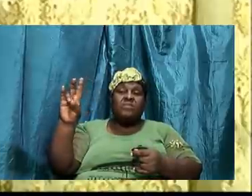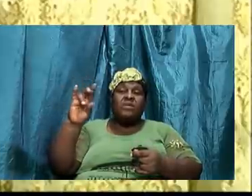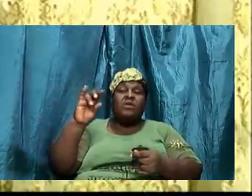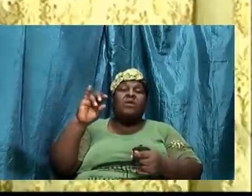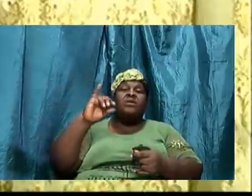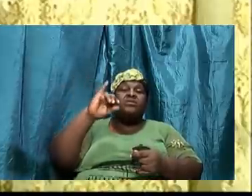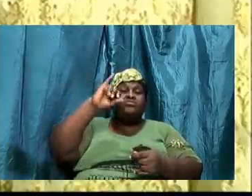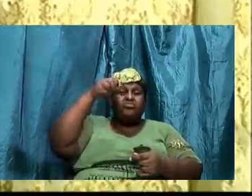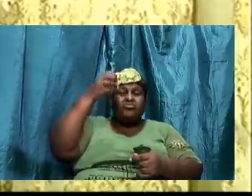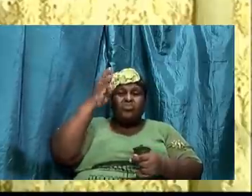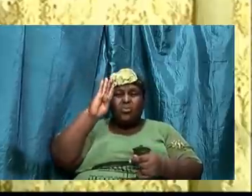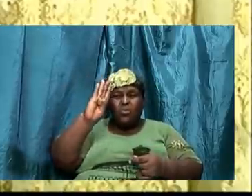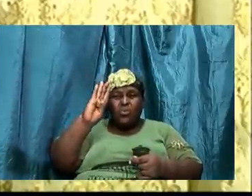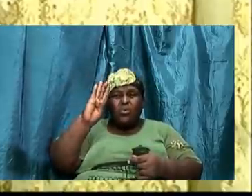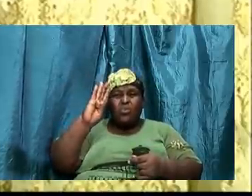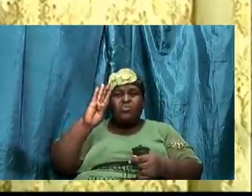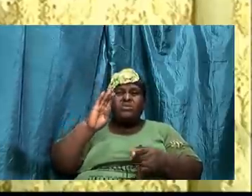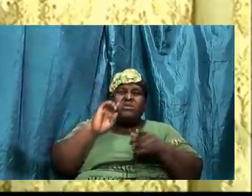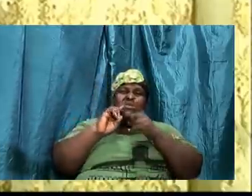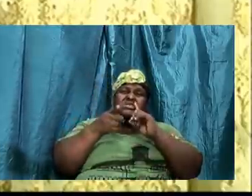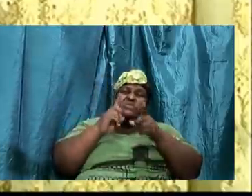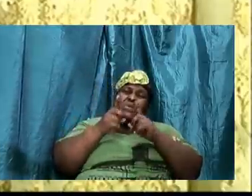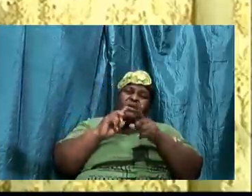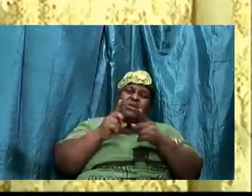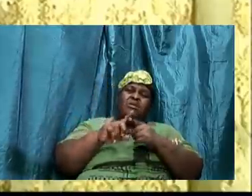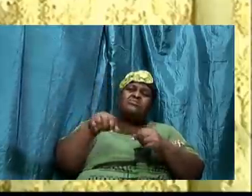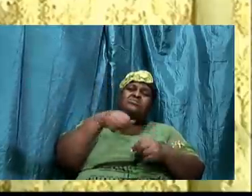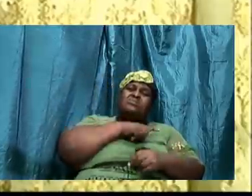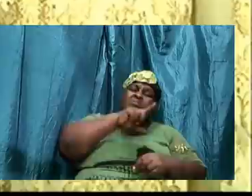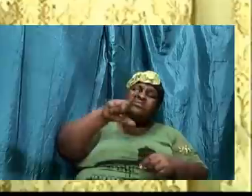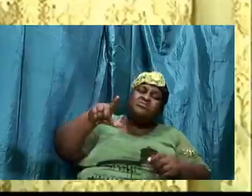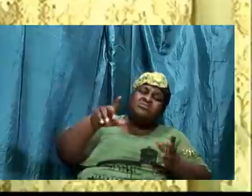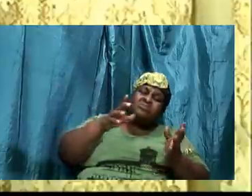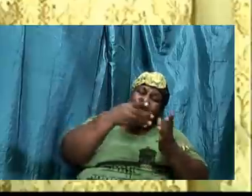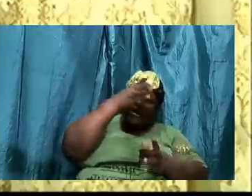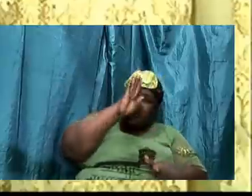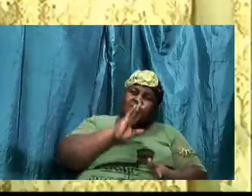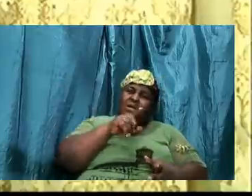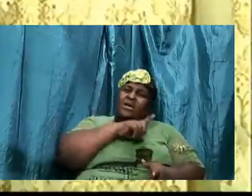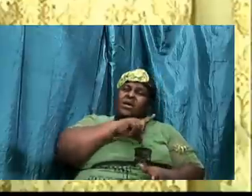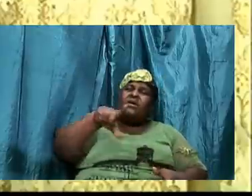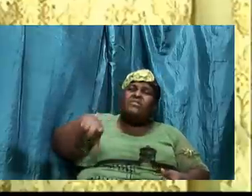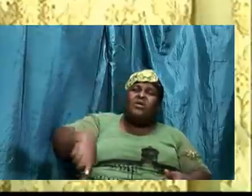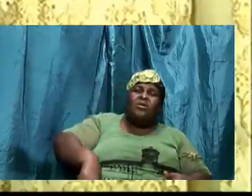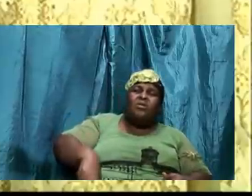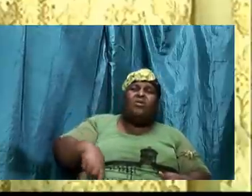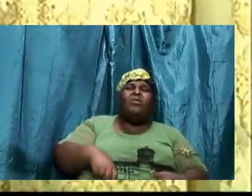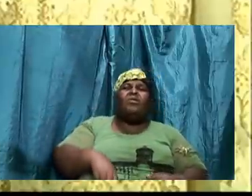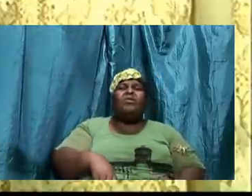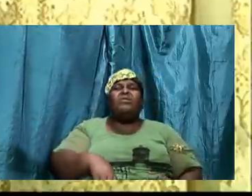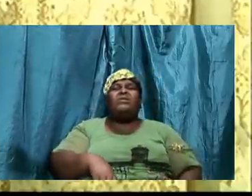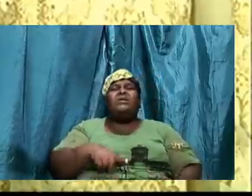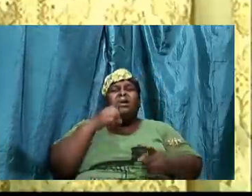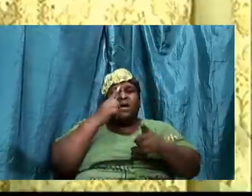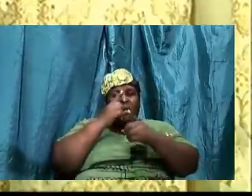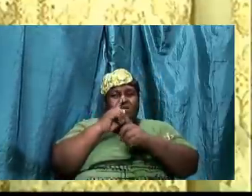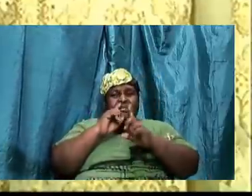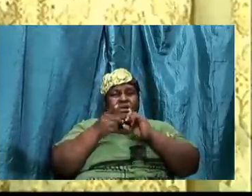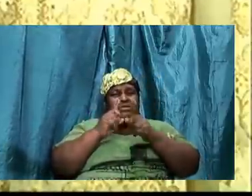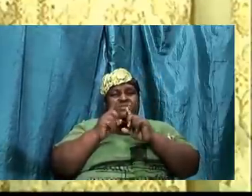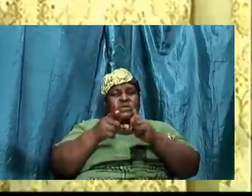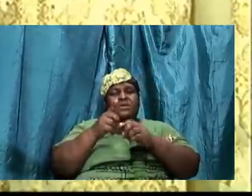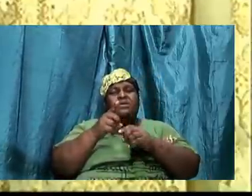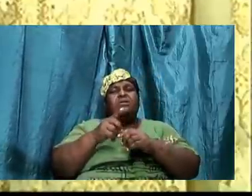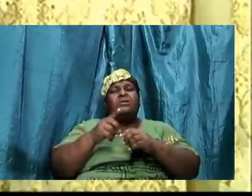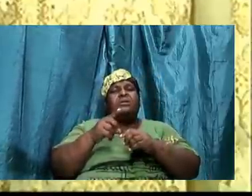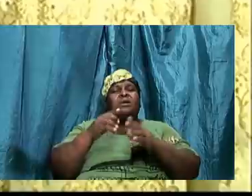Job was having now a conversation with the Lord. And the Lord was now talking back to Job.